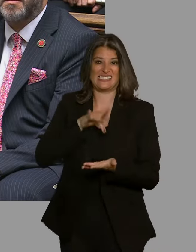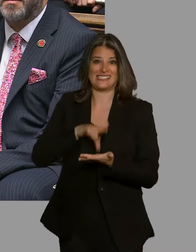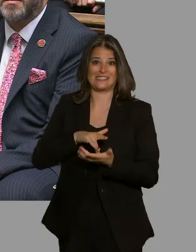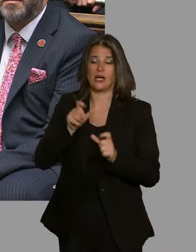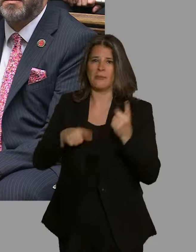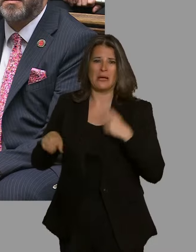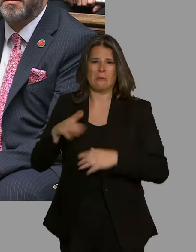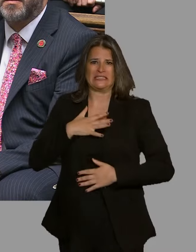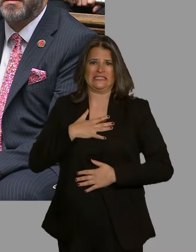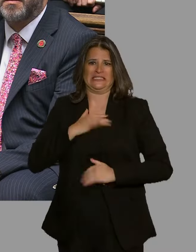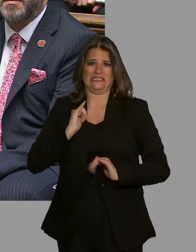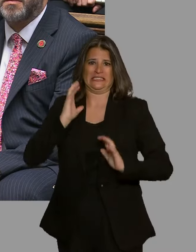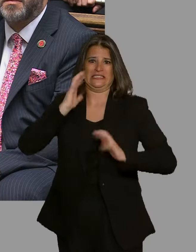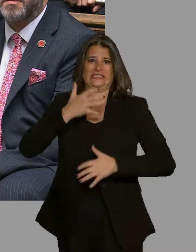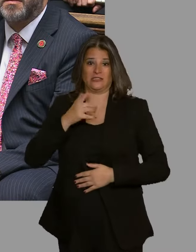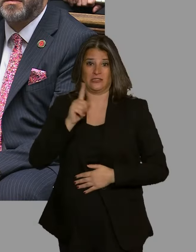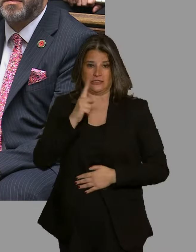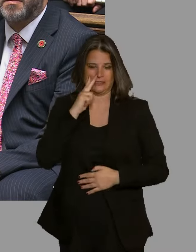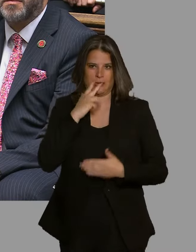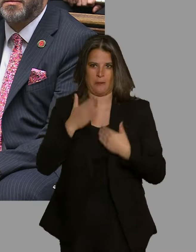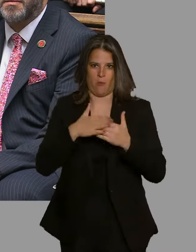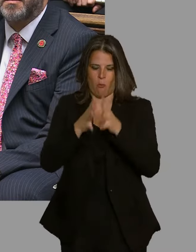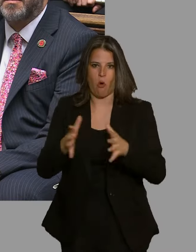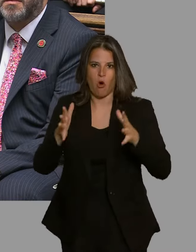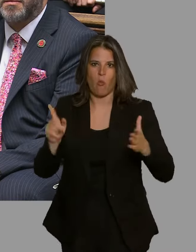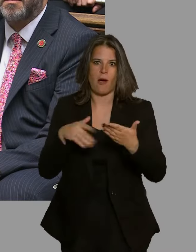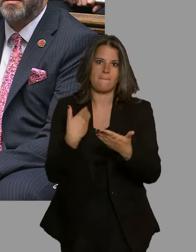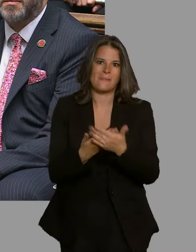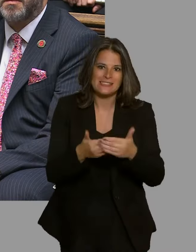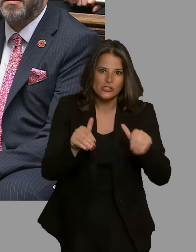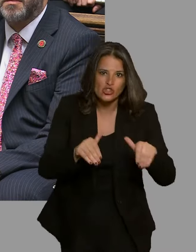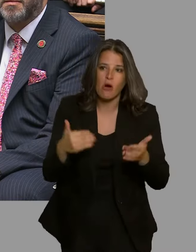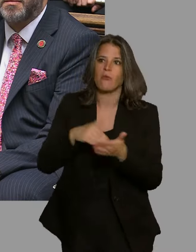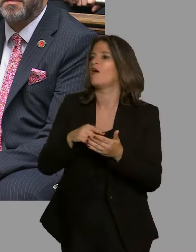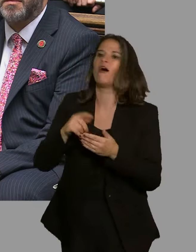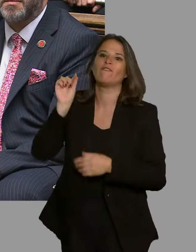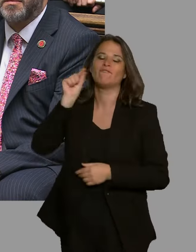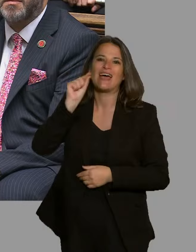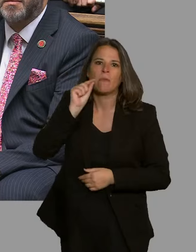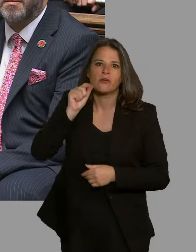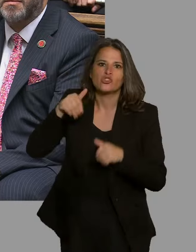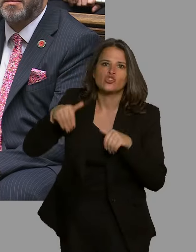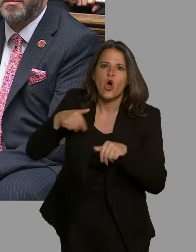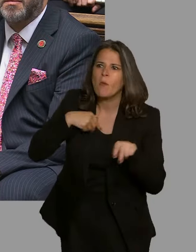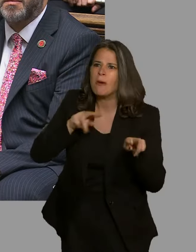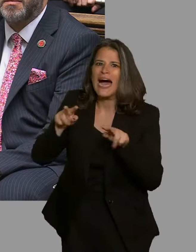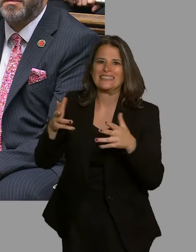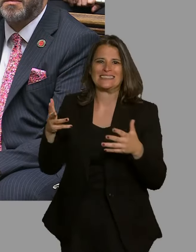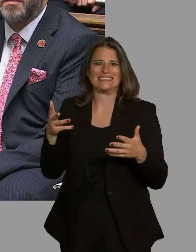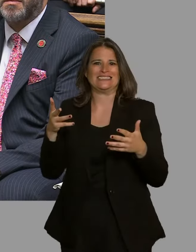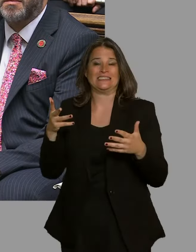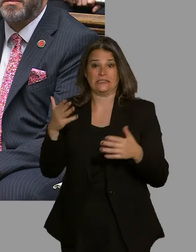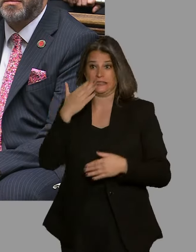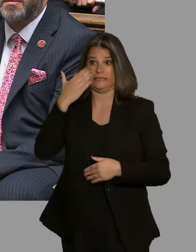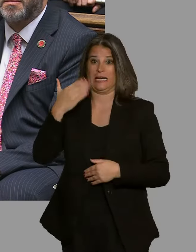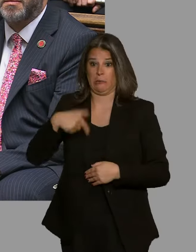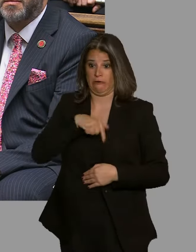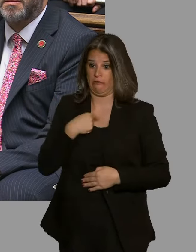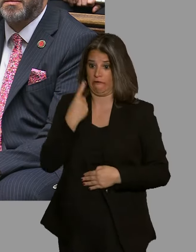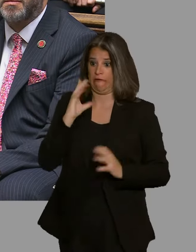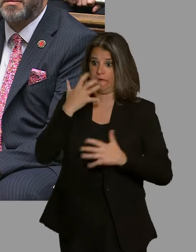of places which are struggling the most, like Peterborough. So can I ask the Prime Minister, will he ask his departments to meet with me